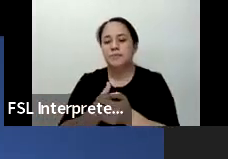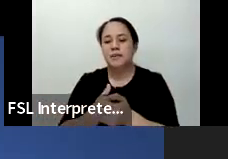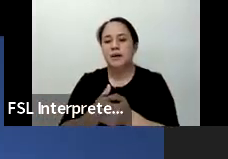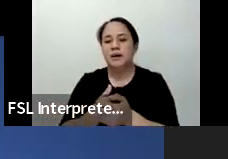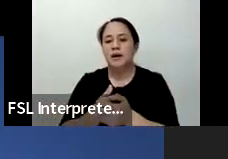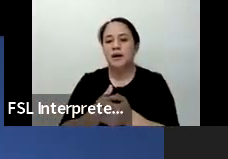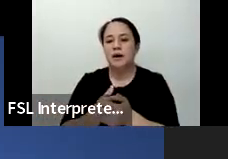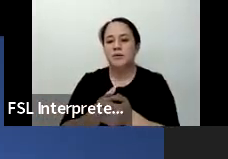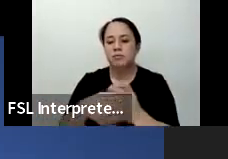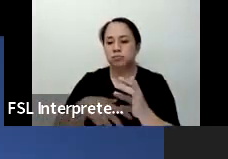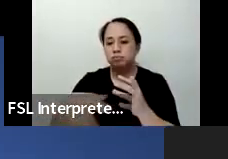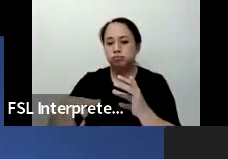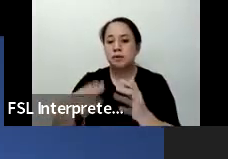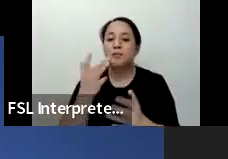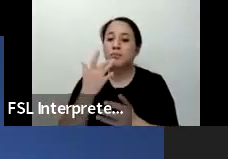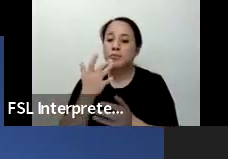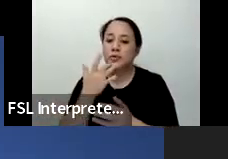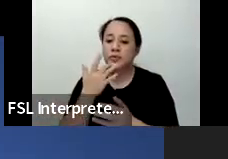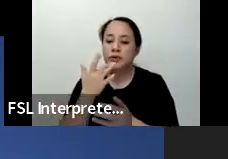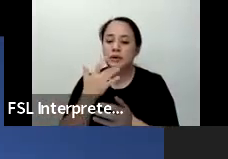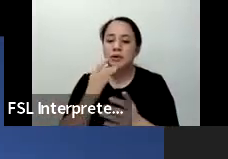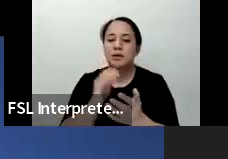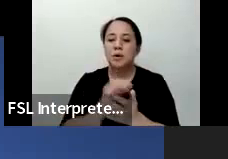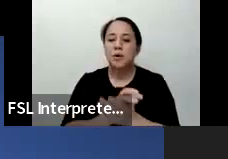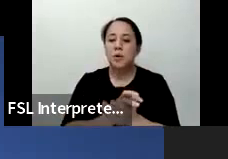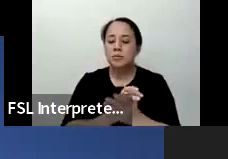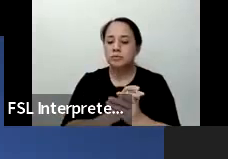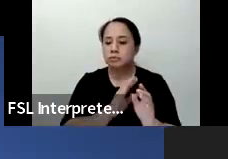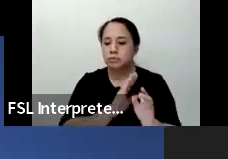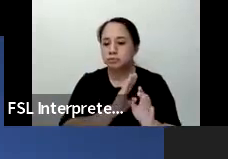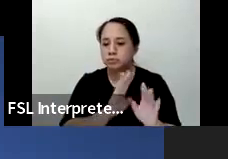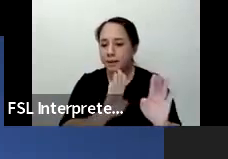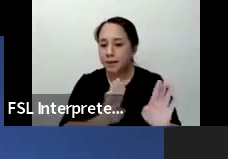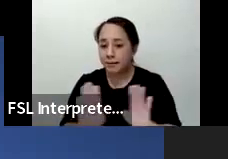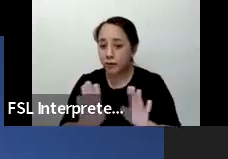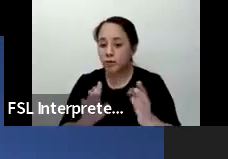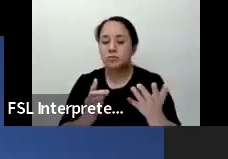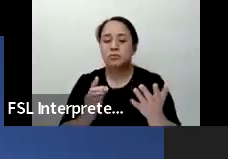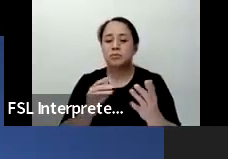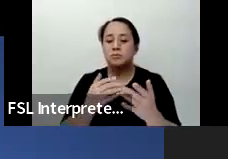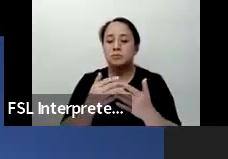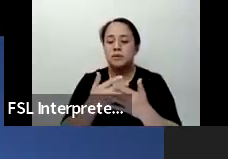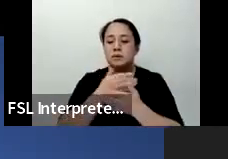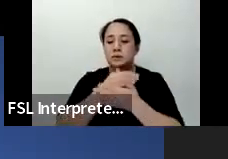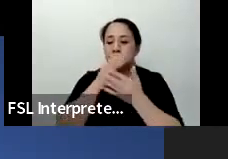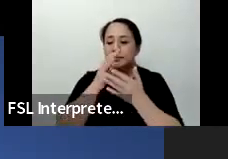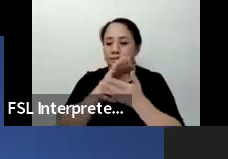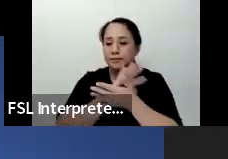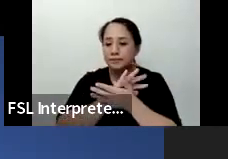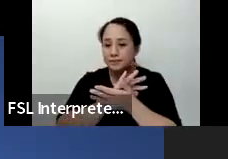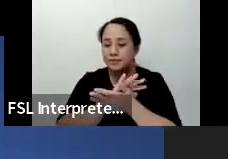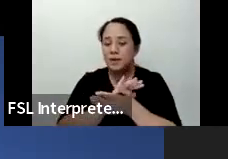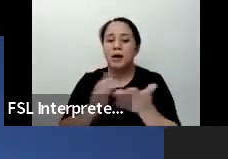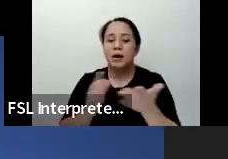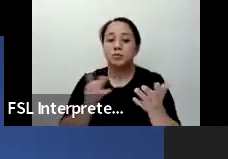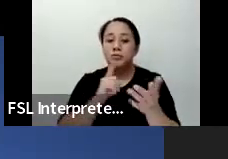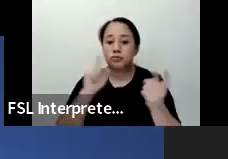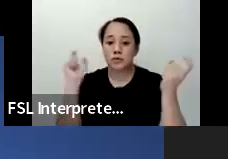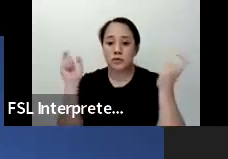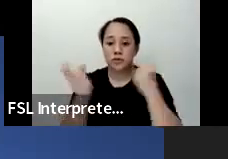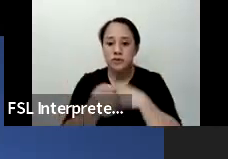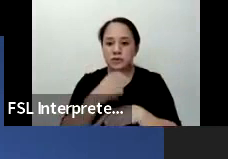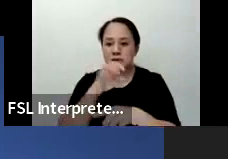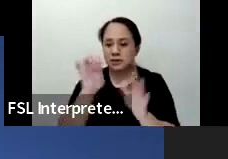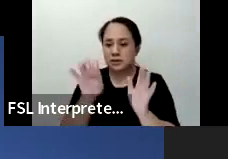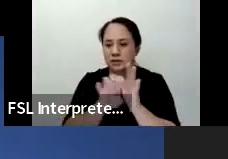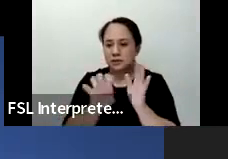fertility preferences and fertility behaviors during crisis actually change. So for example, a